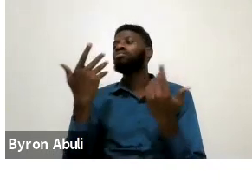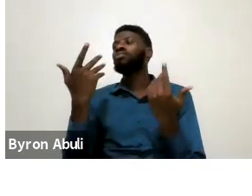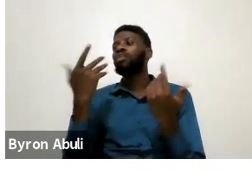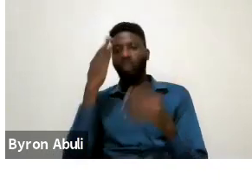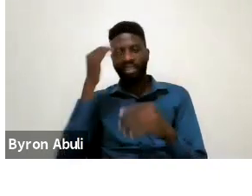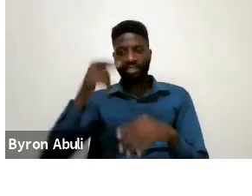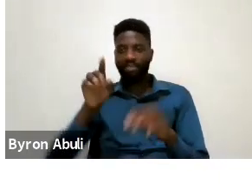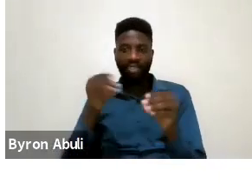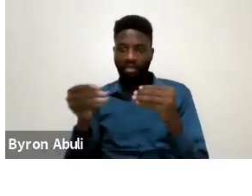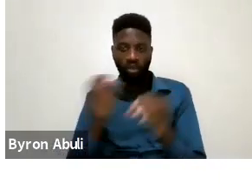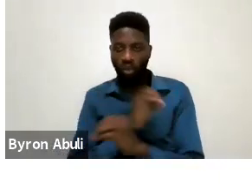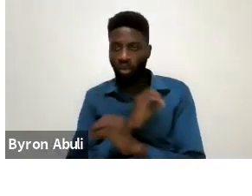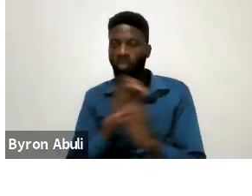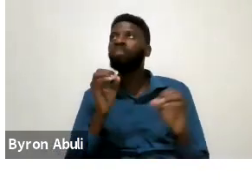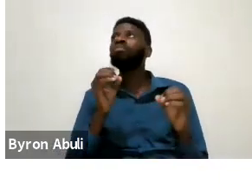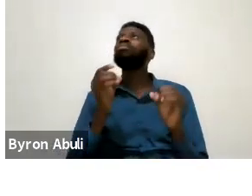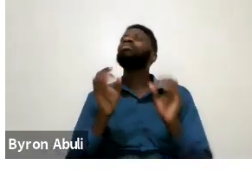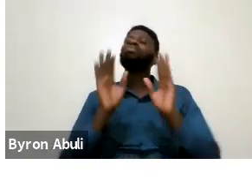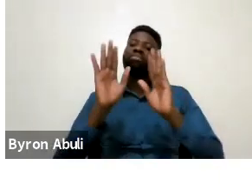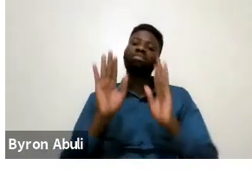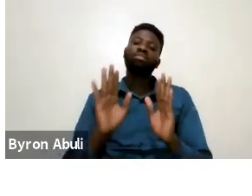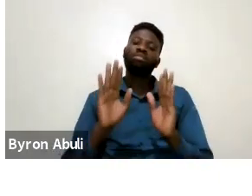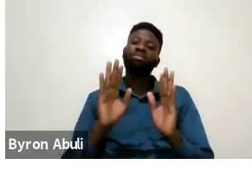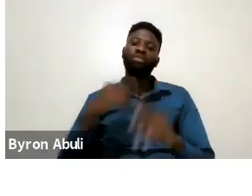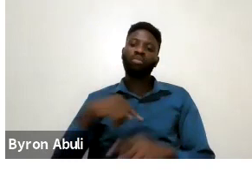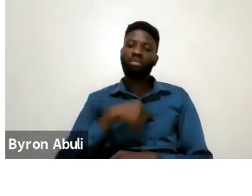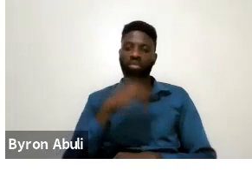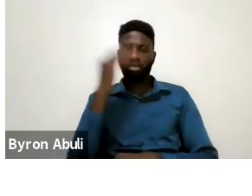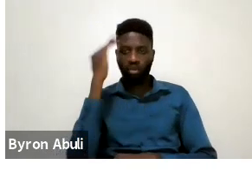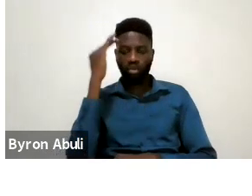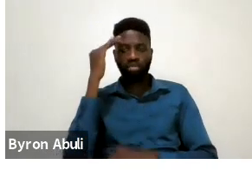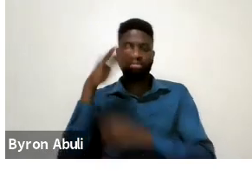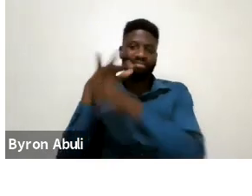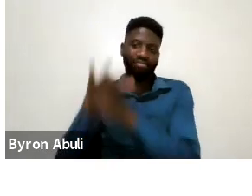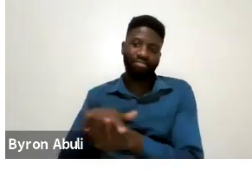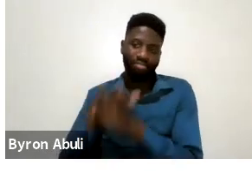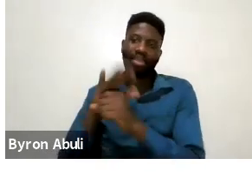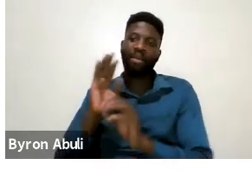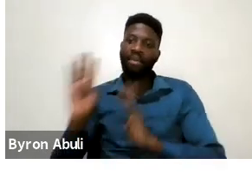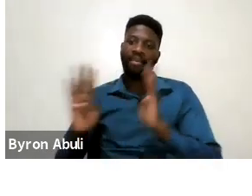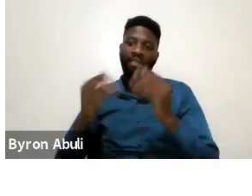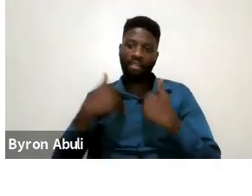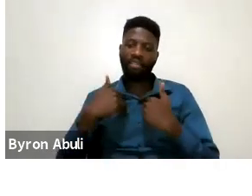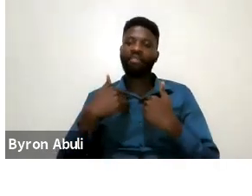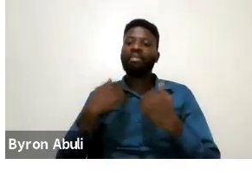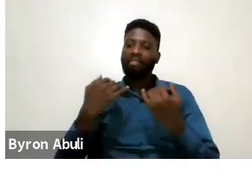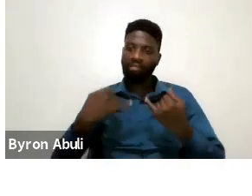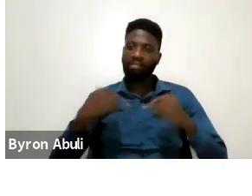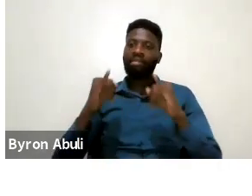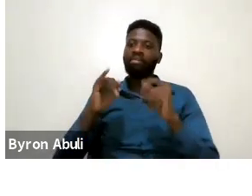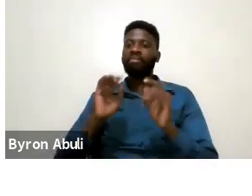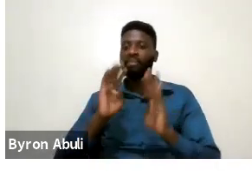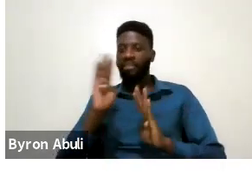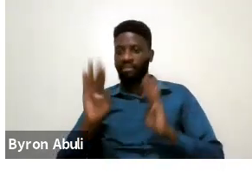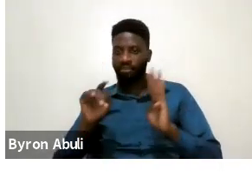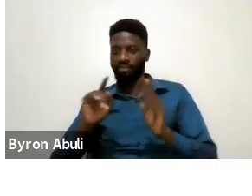important that we are alive to these prejudices that exist and try to work on them, try to be conscious on them and work on